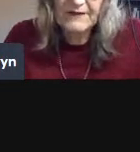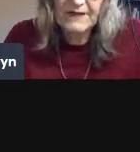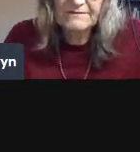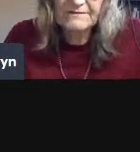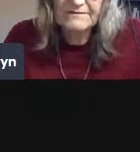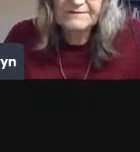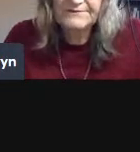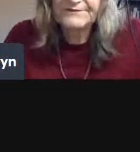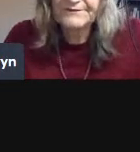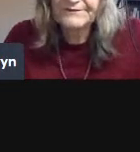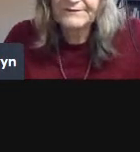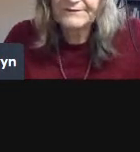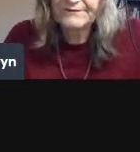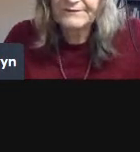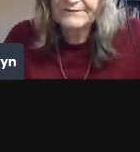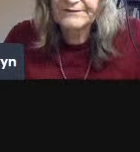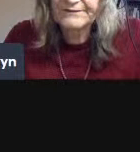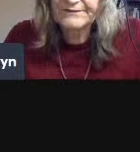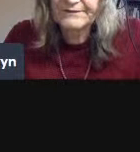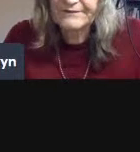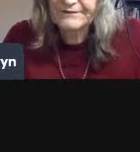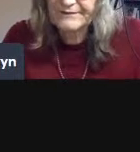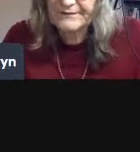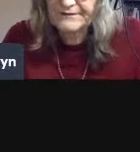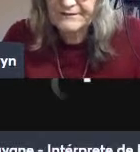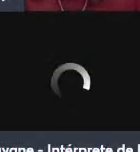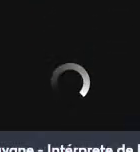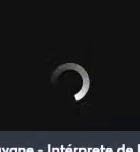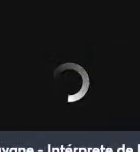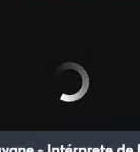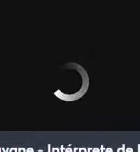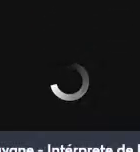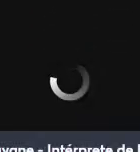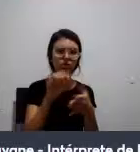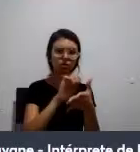precisamos pensar também no contexto para escrever bem.